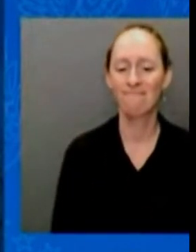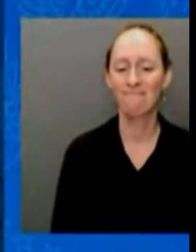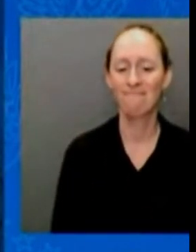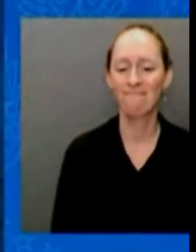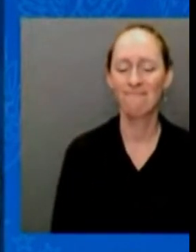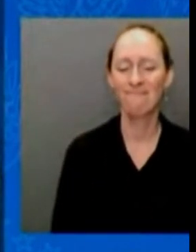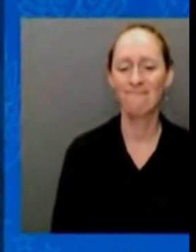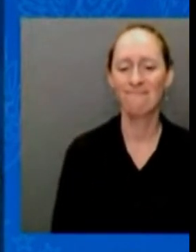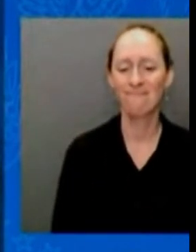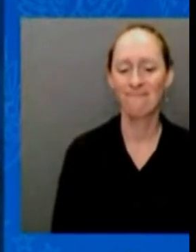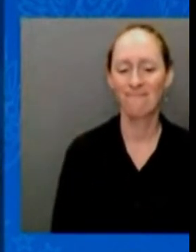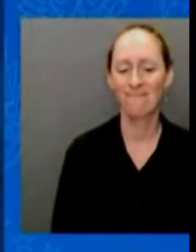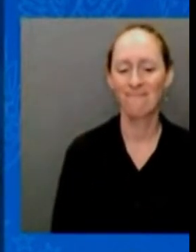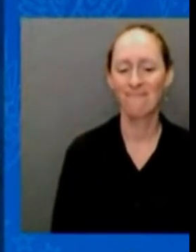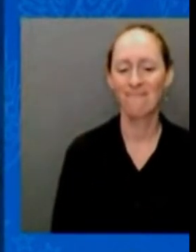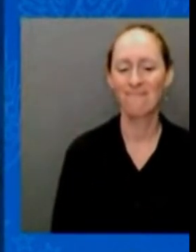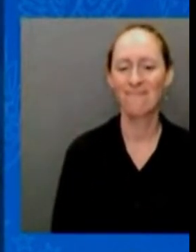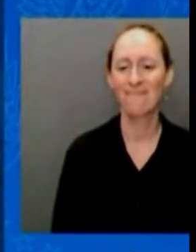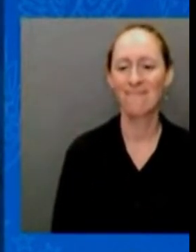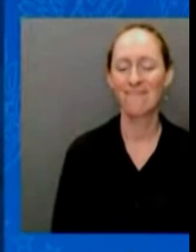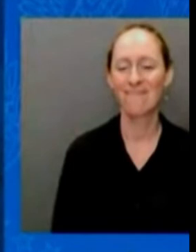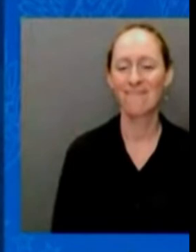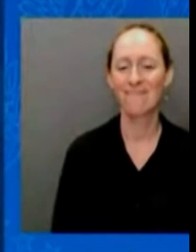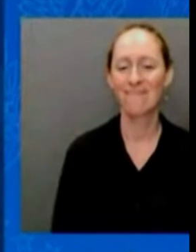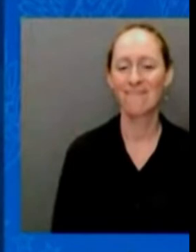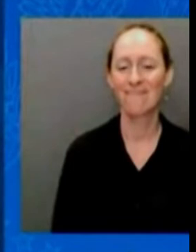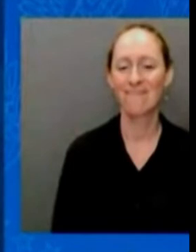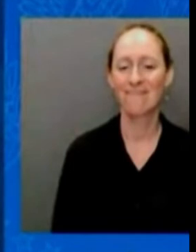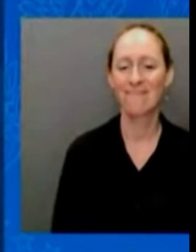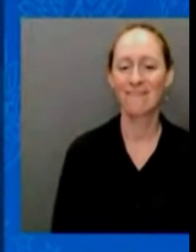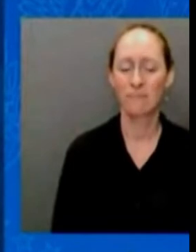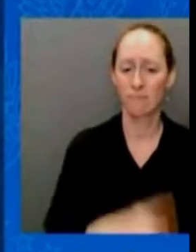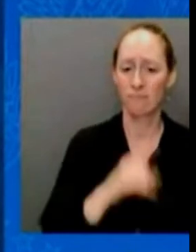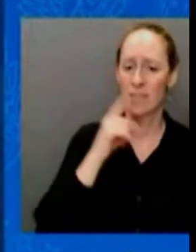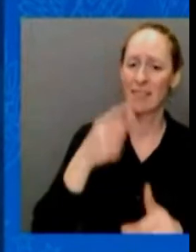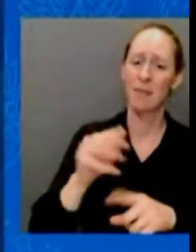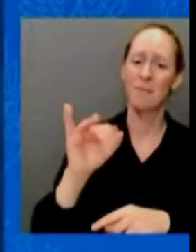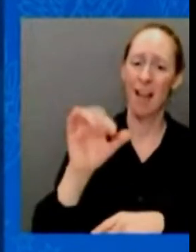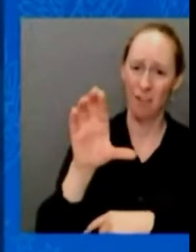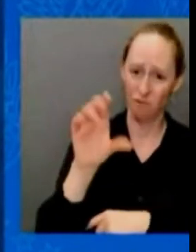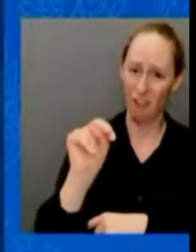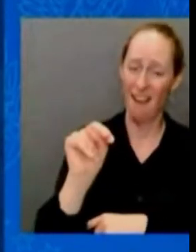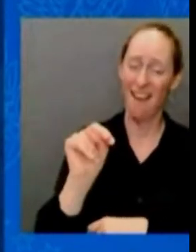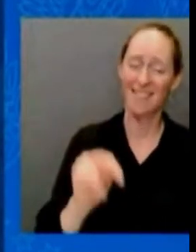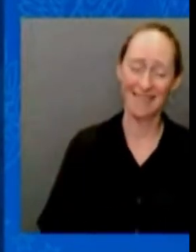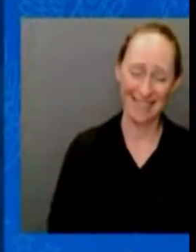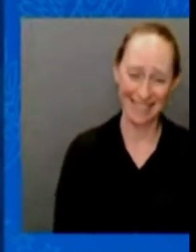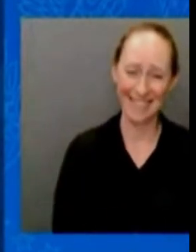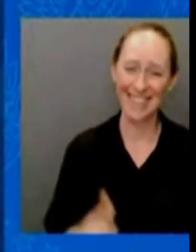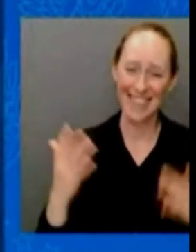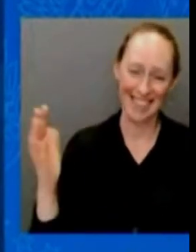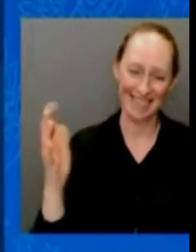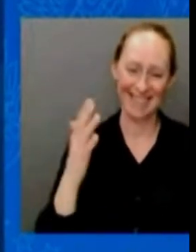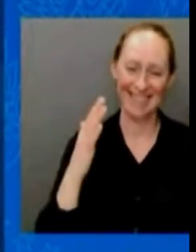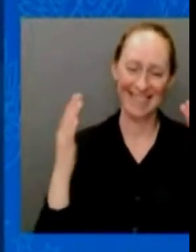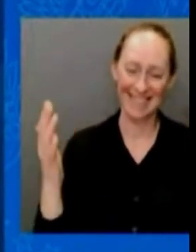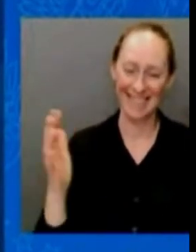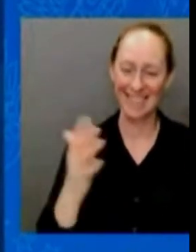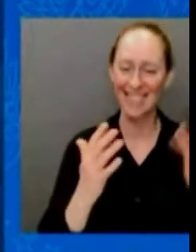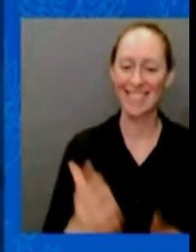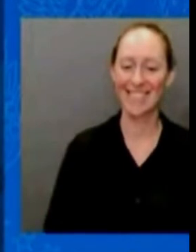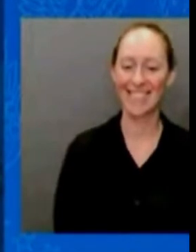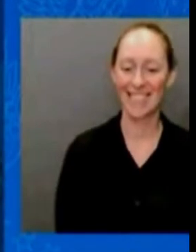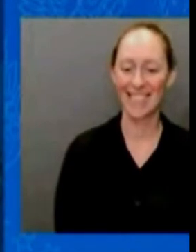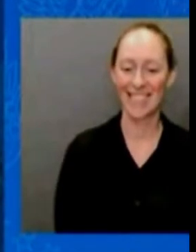Since Micron, stand up, Micron. How do you spell hope in New York?